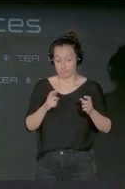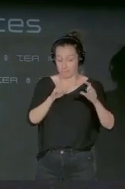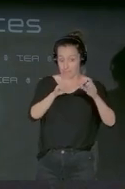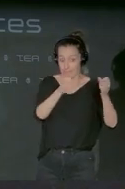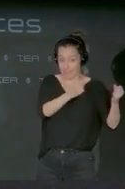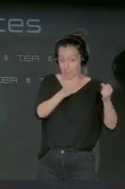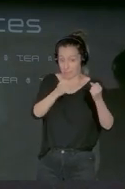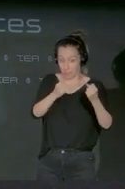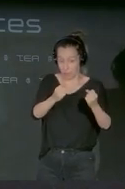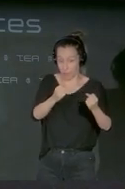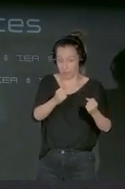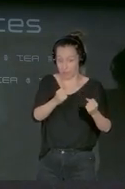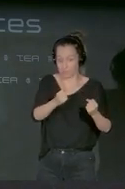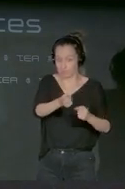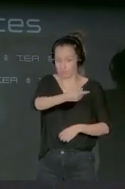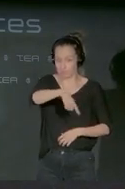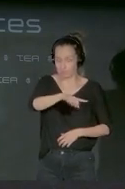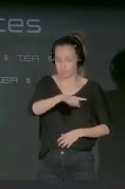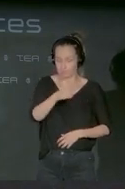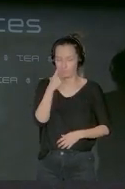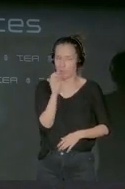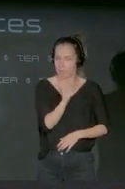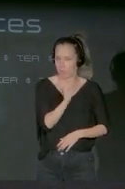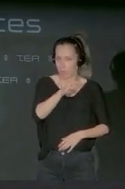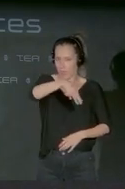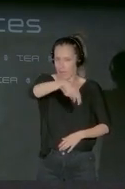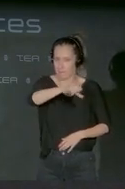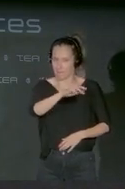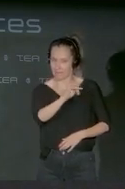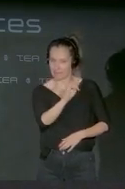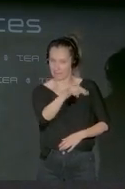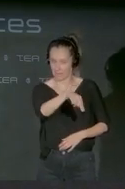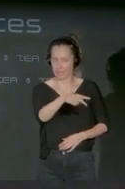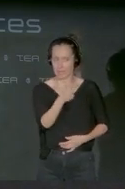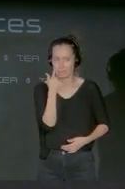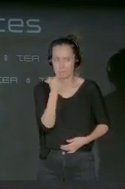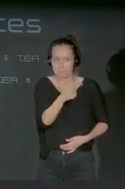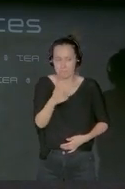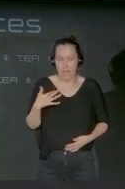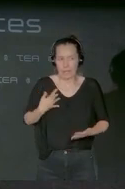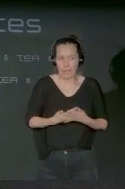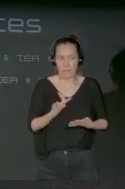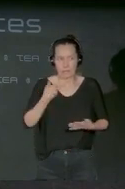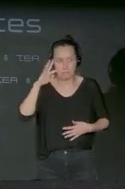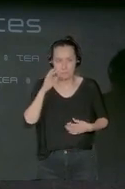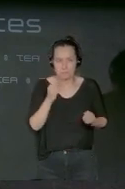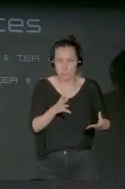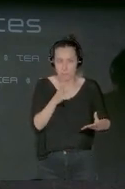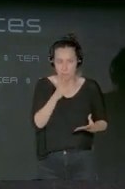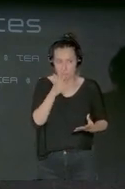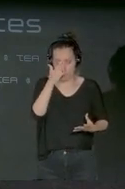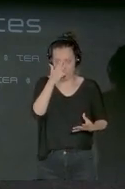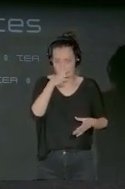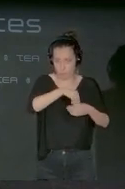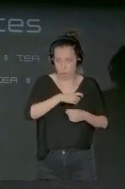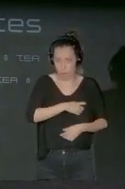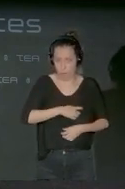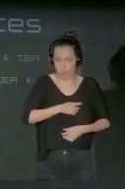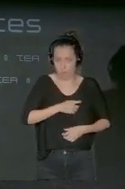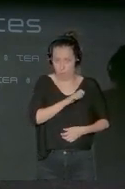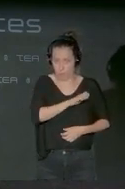instituciones, Martín, ¿cómo lo habéis vivido? Porque al final, desde la propia Comisión Europea, se han ido asumiendo cada vez